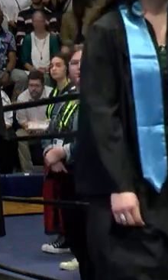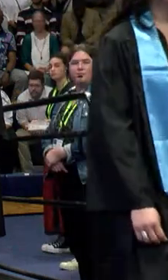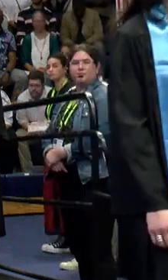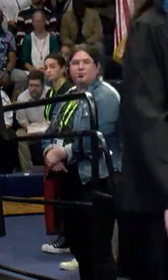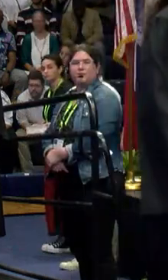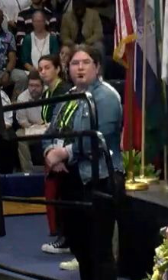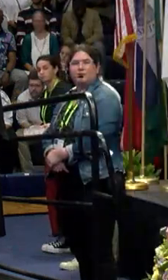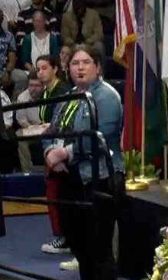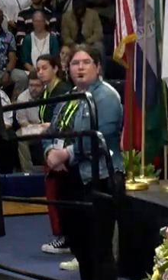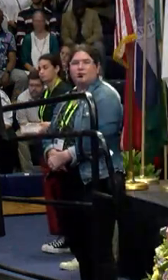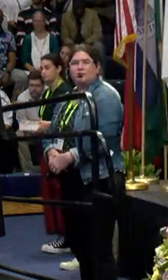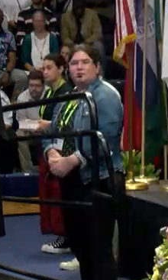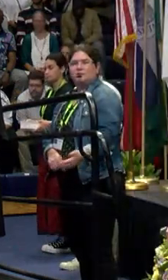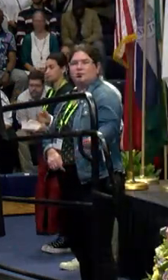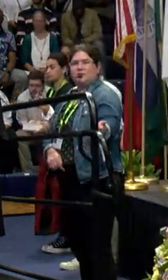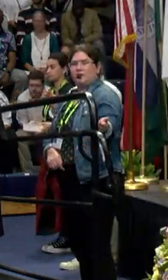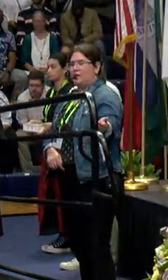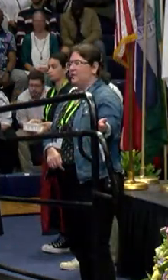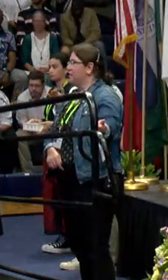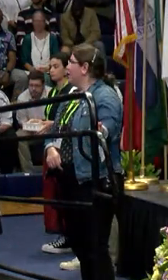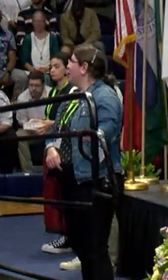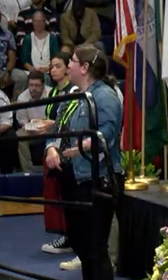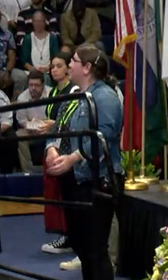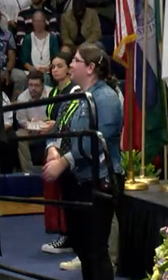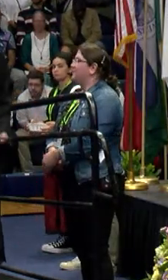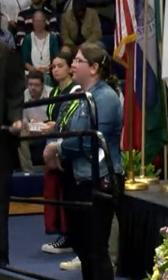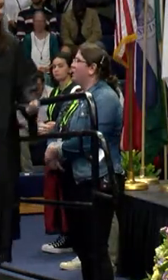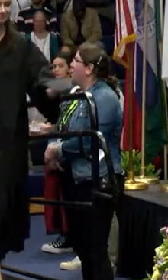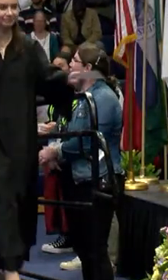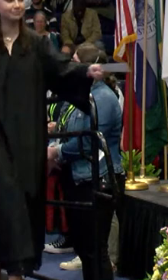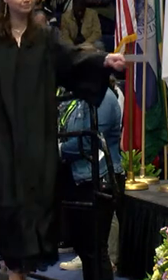Andrea Marion.